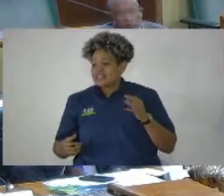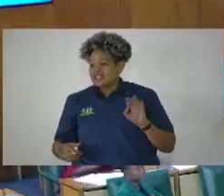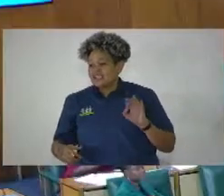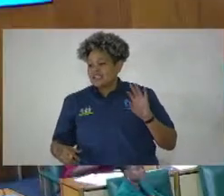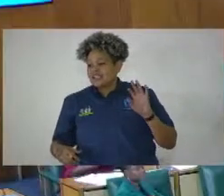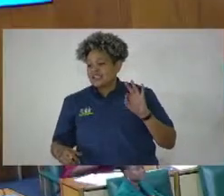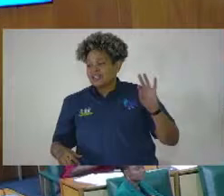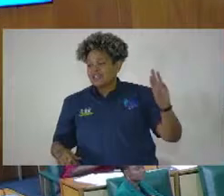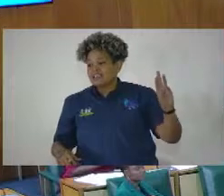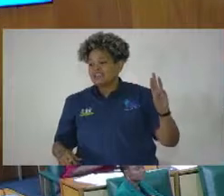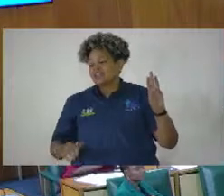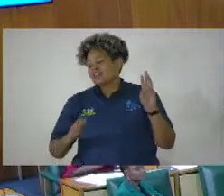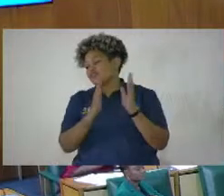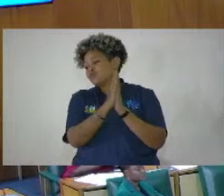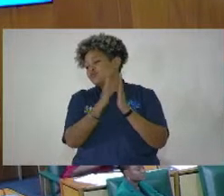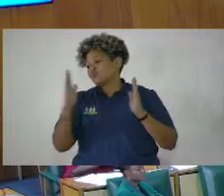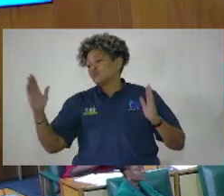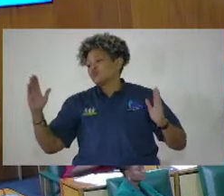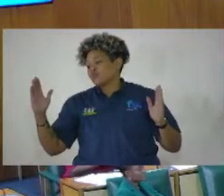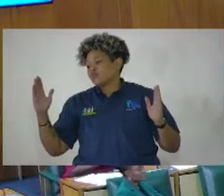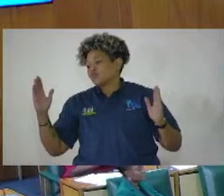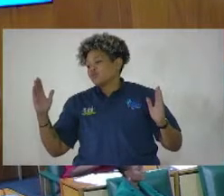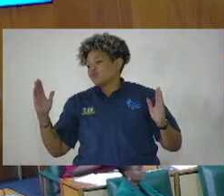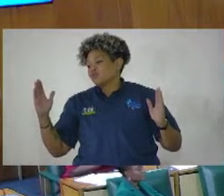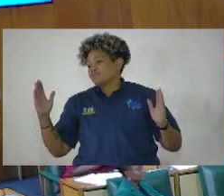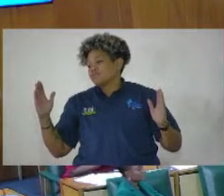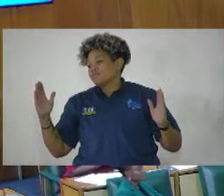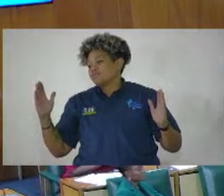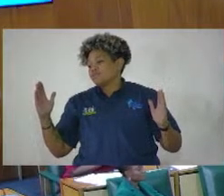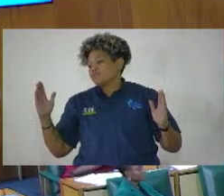1996 to